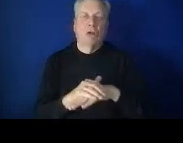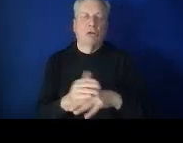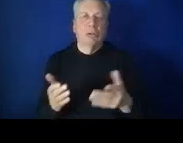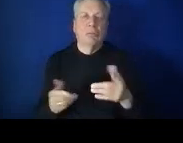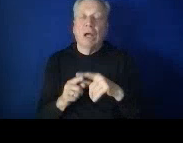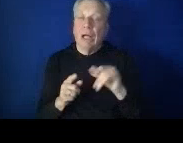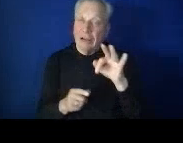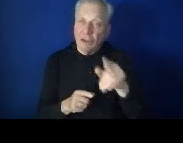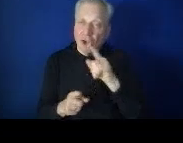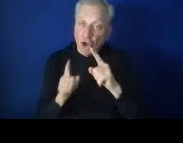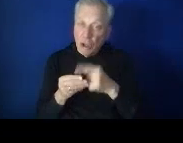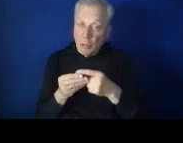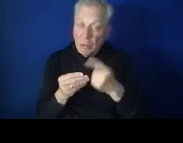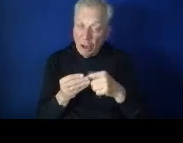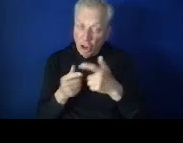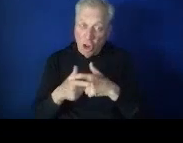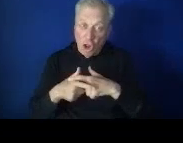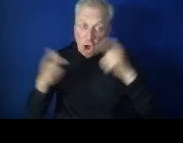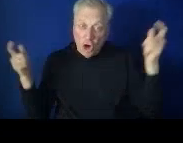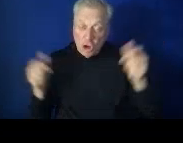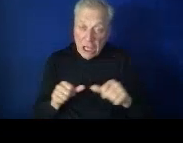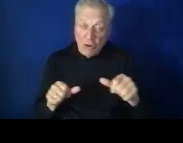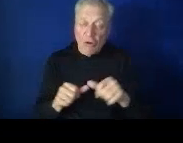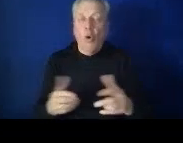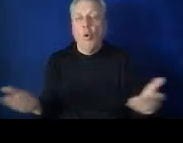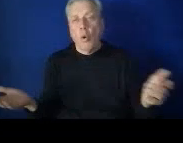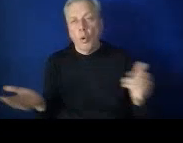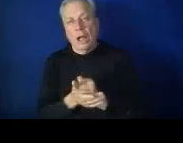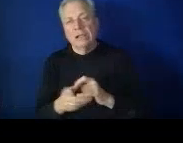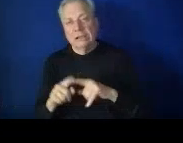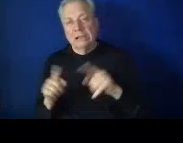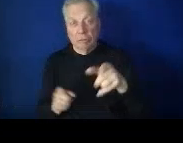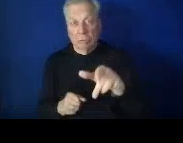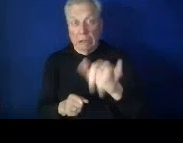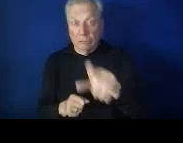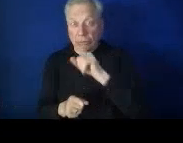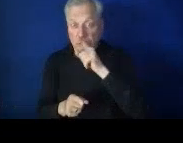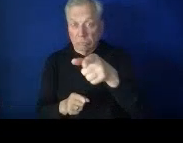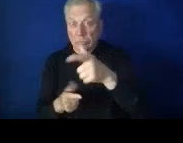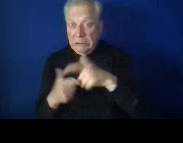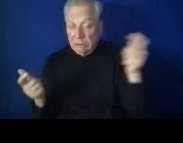but if you're talking about a large area, that's pretty significant.